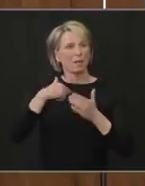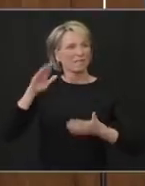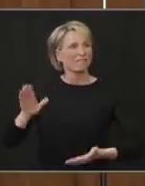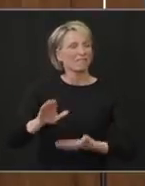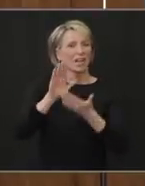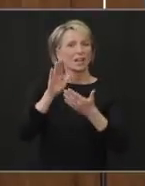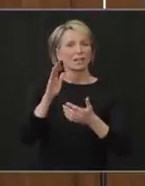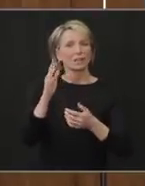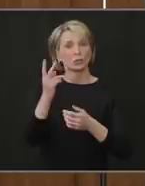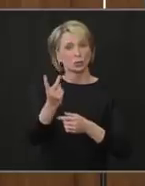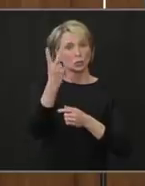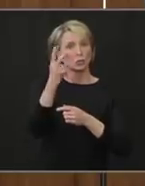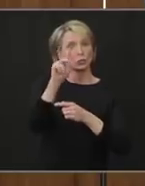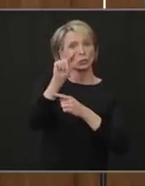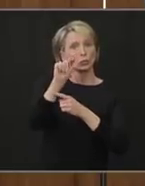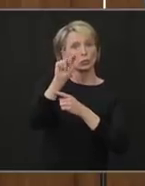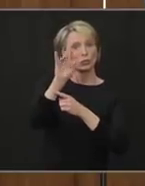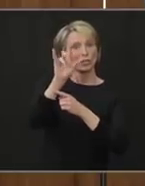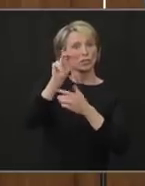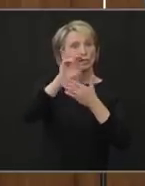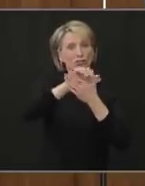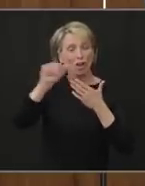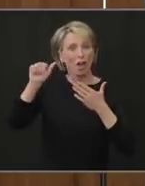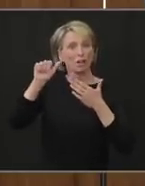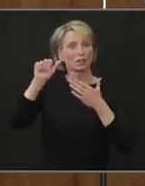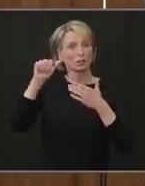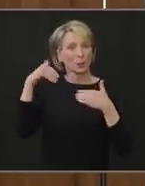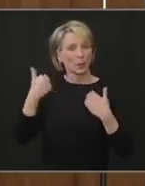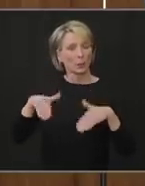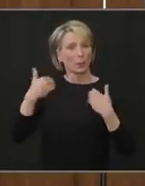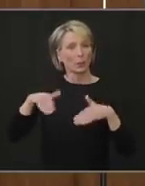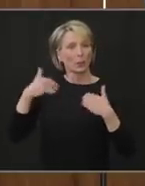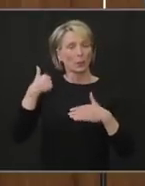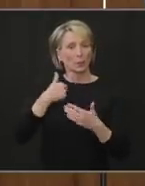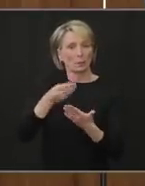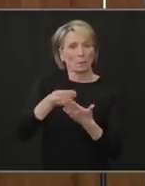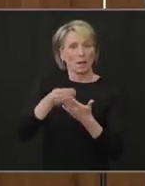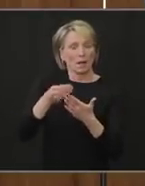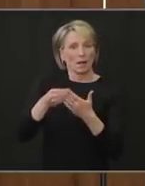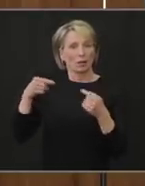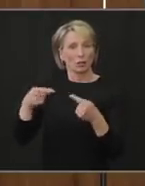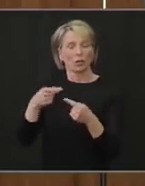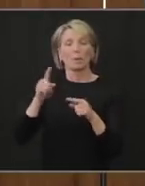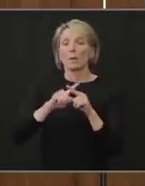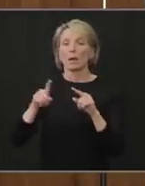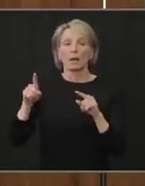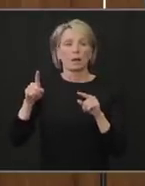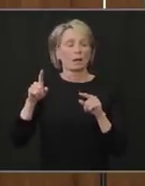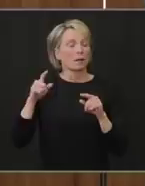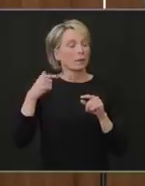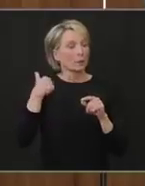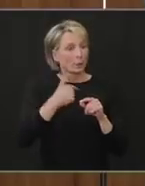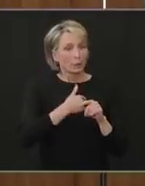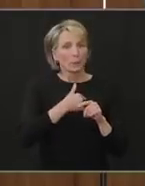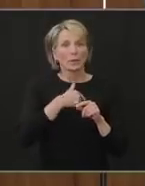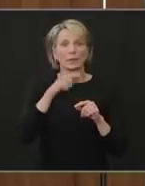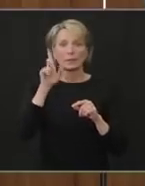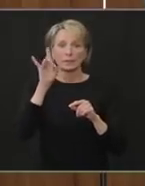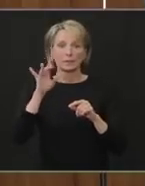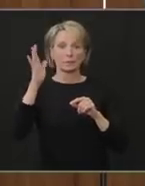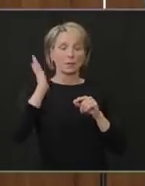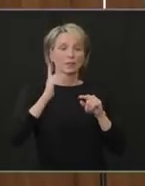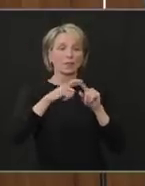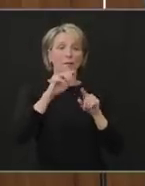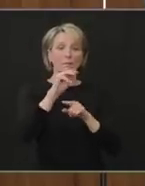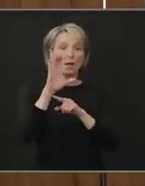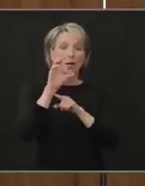was made better because we took it from McConnell and made